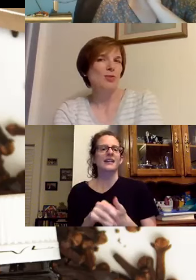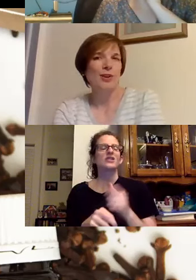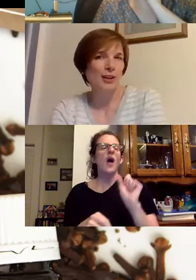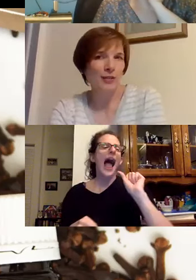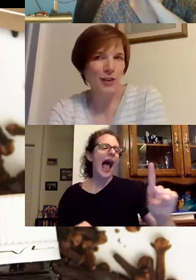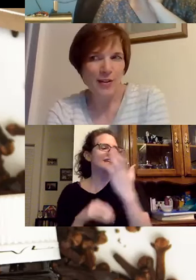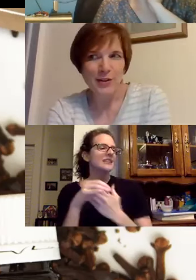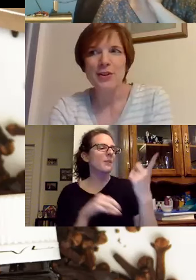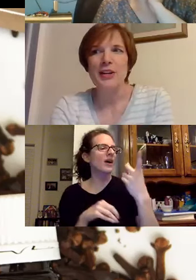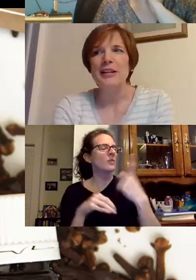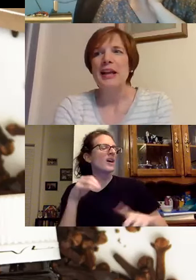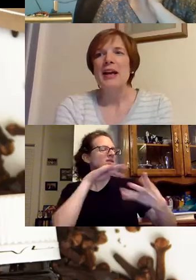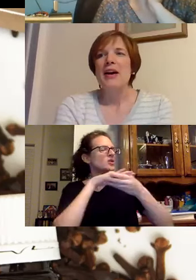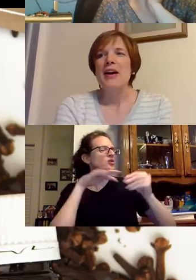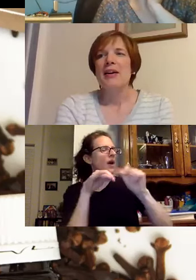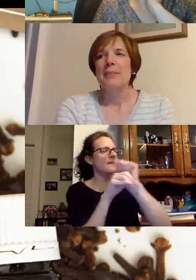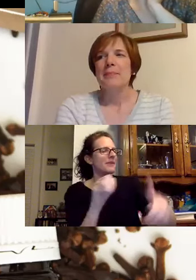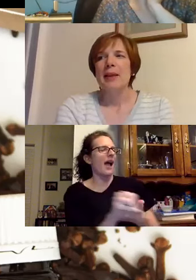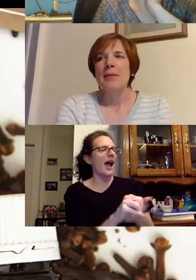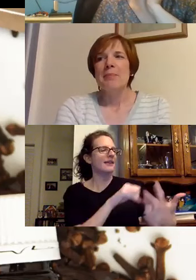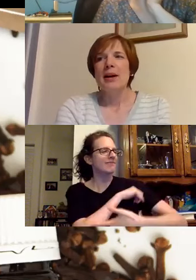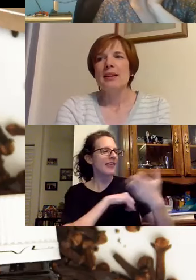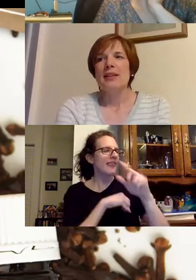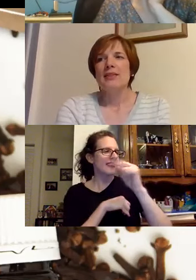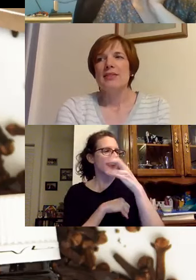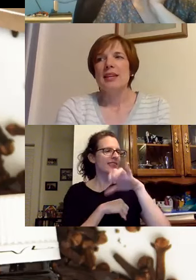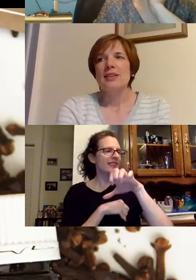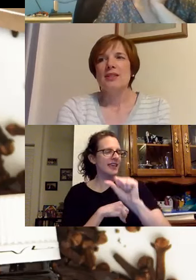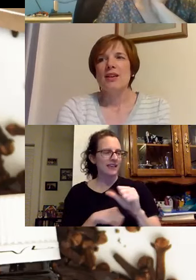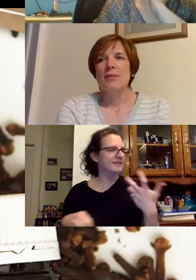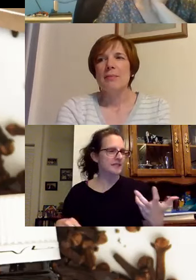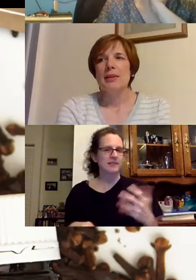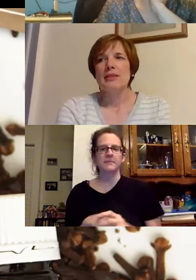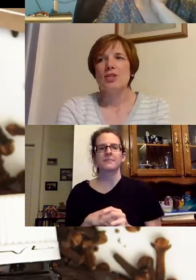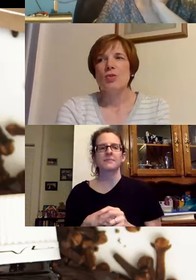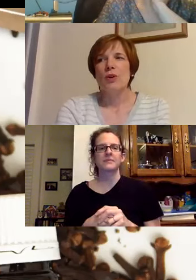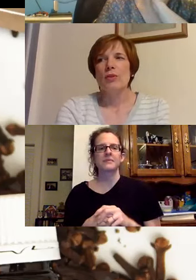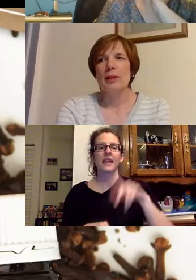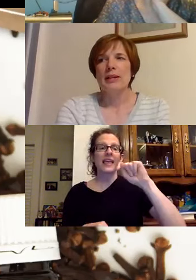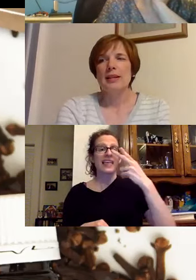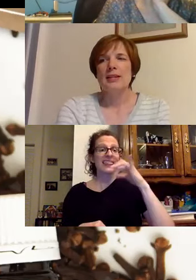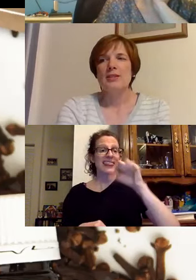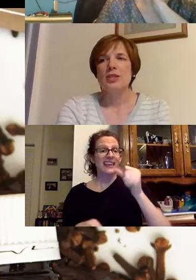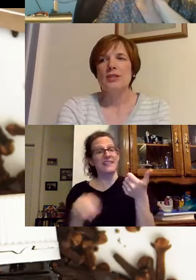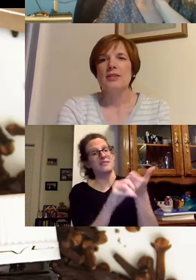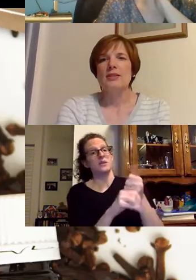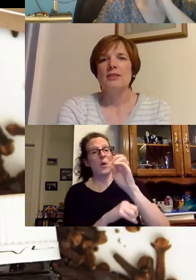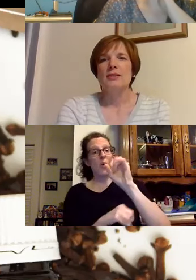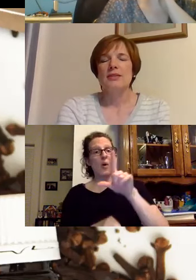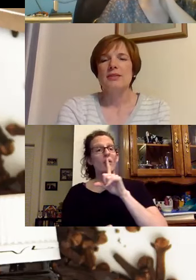about the story if you haven't heard it. But Thieves essential oil blend is